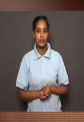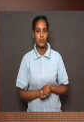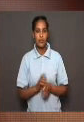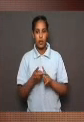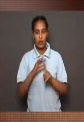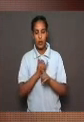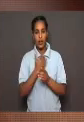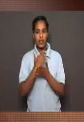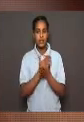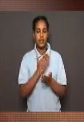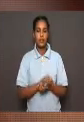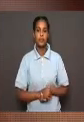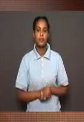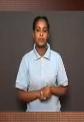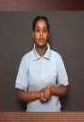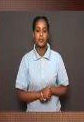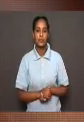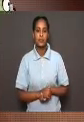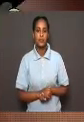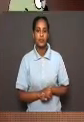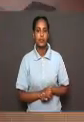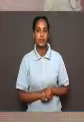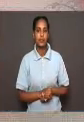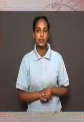Let's get back to our lesson.